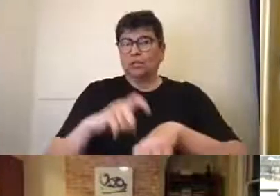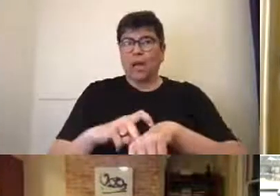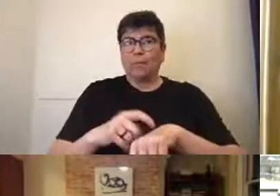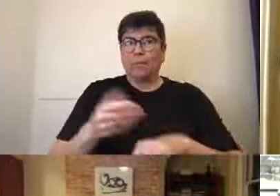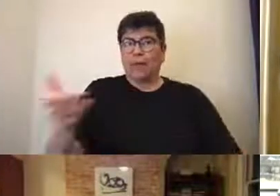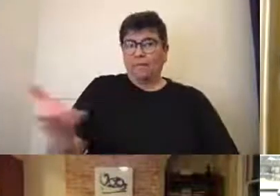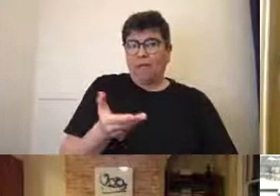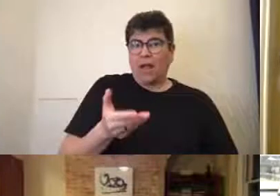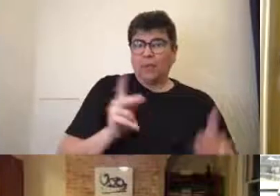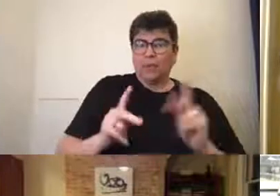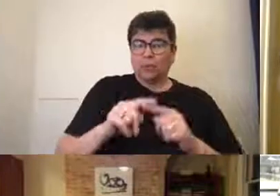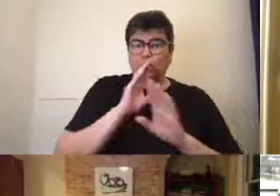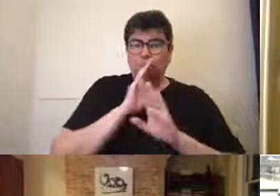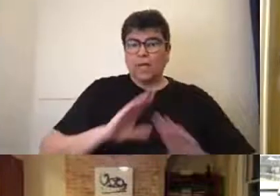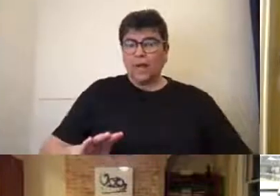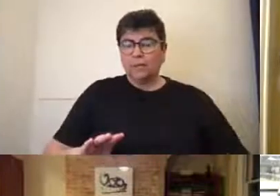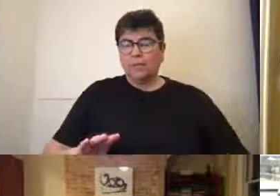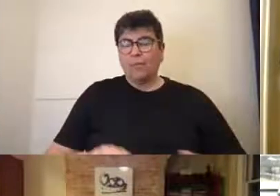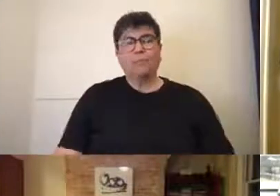into silence.